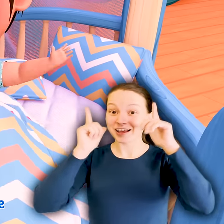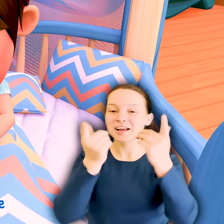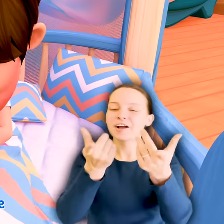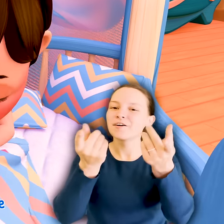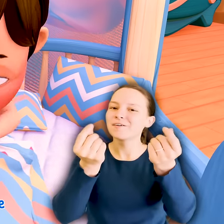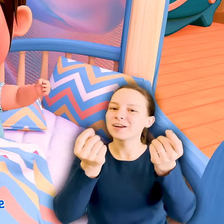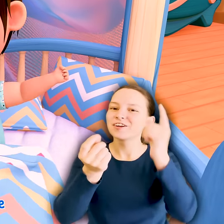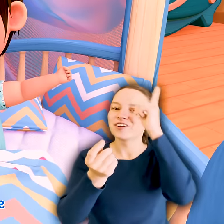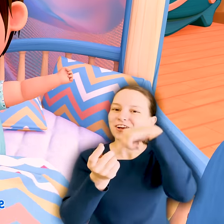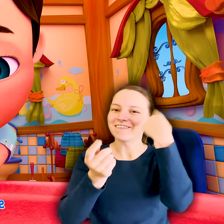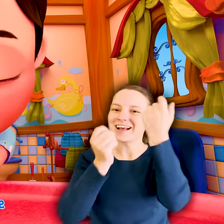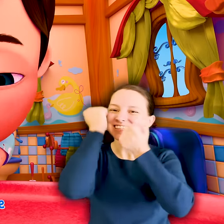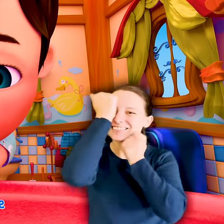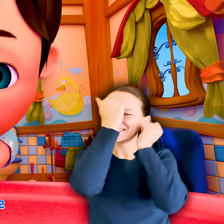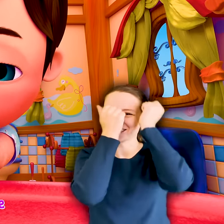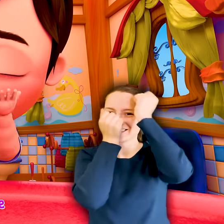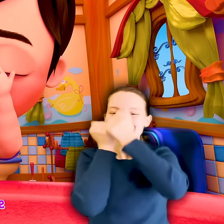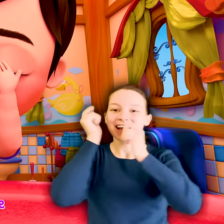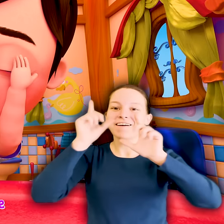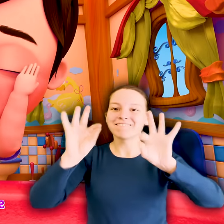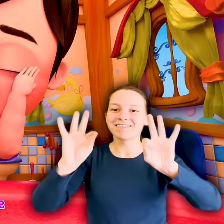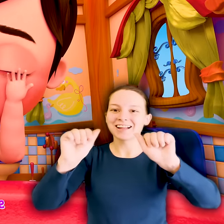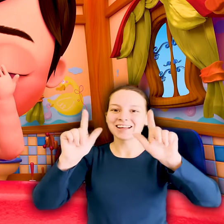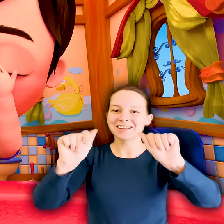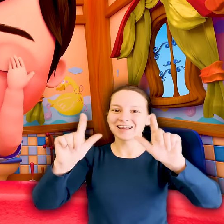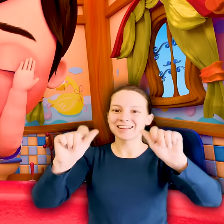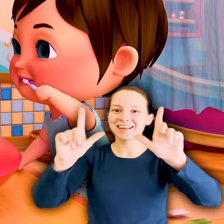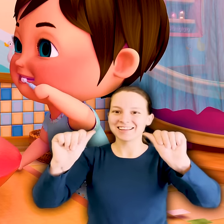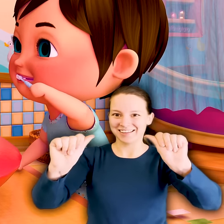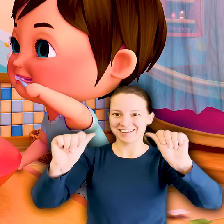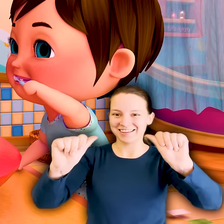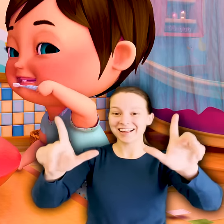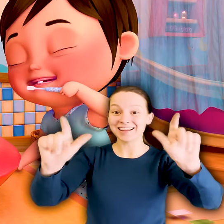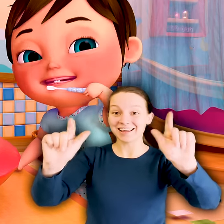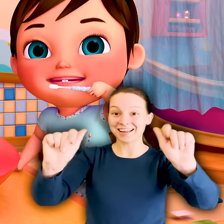when you wake up wash your face